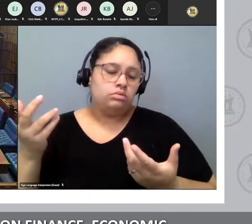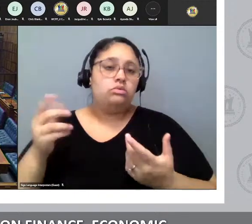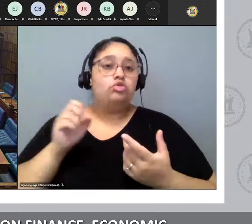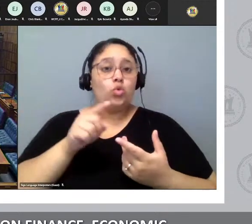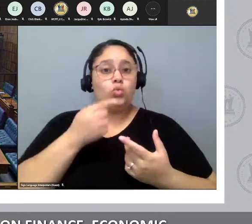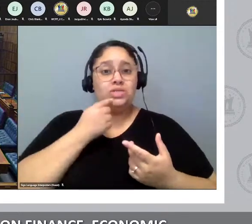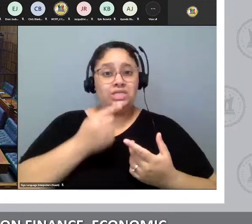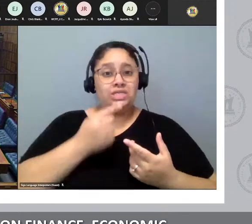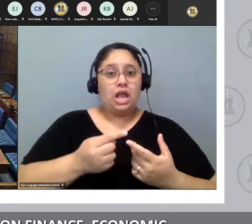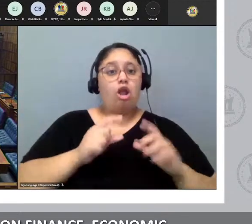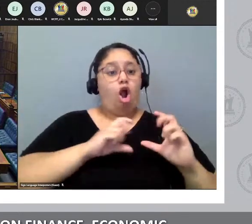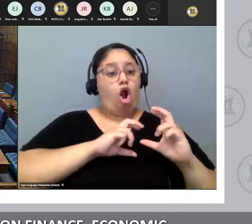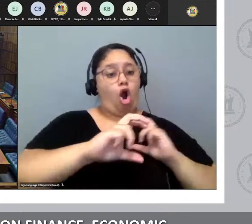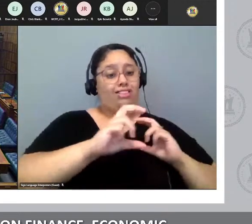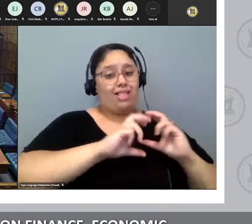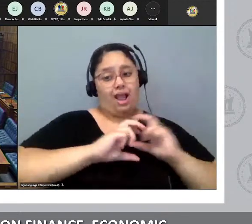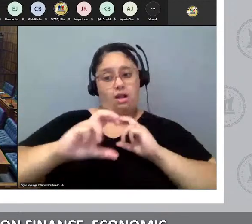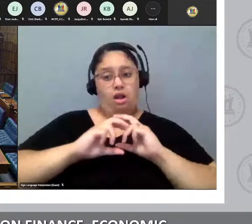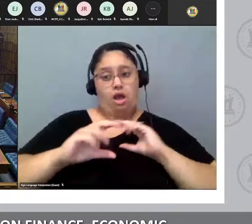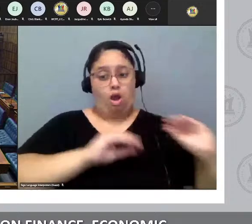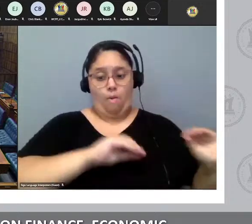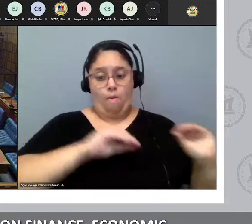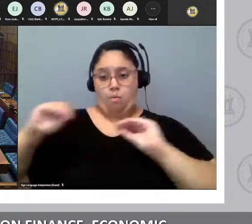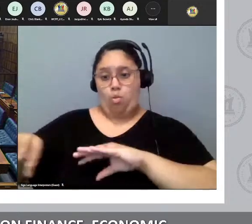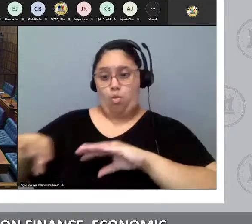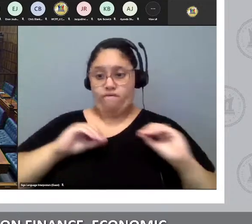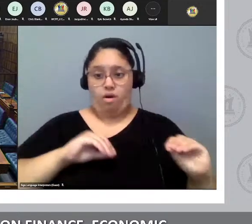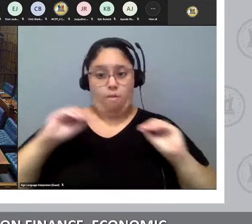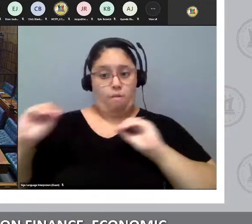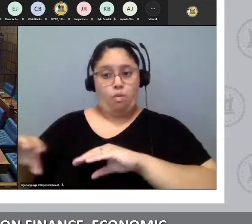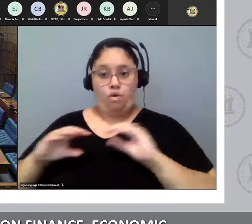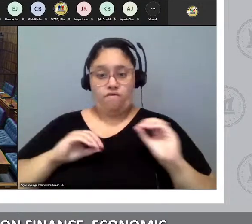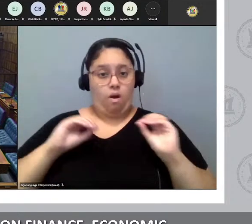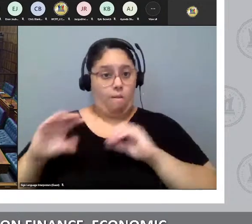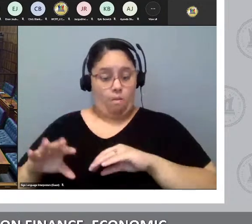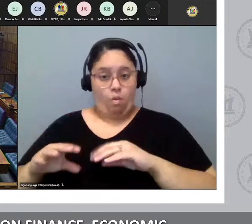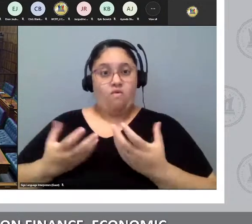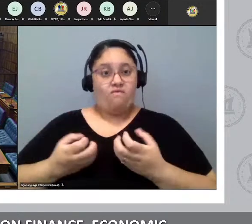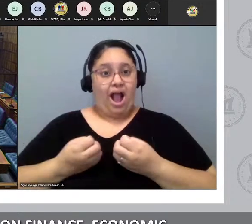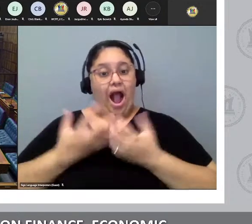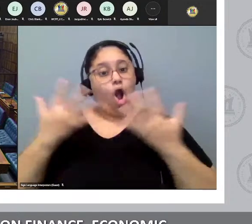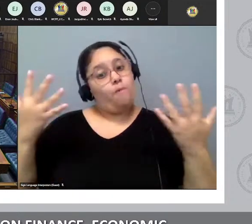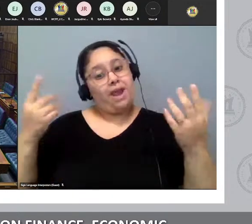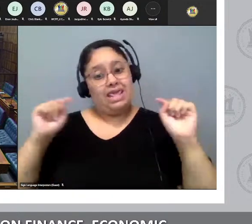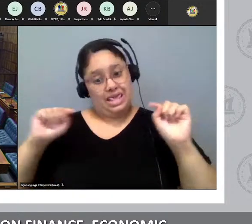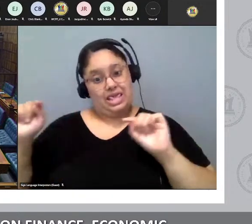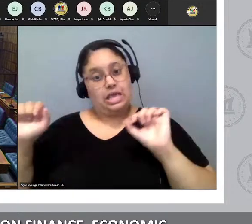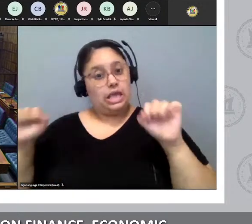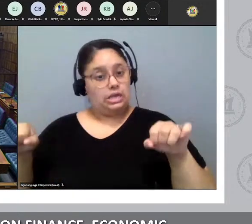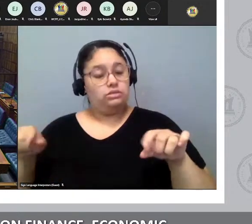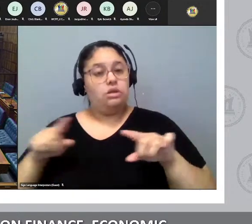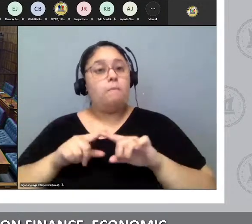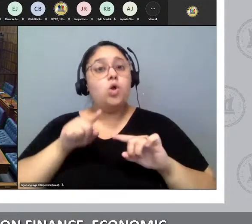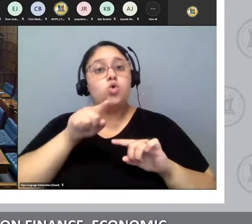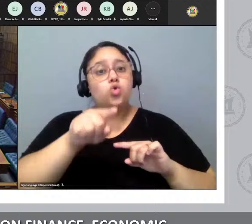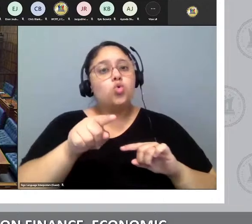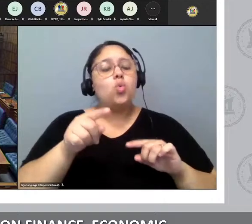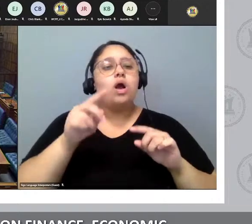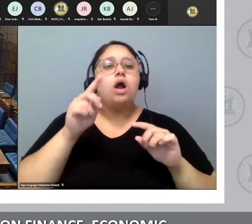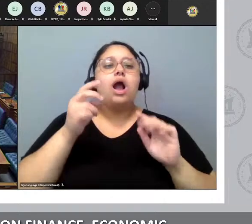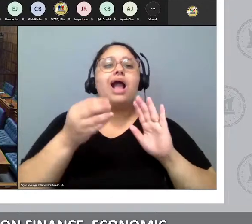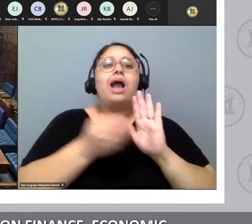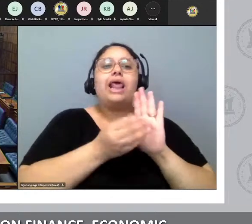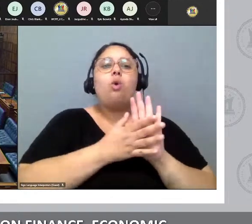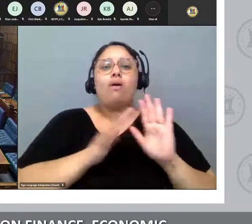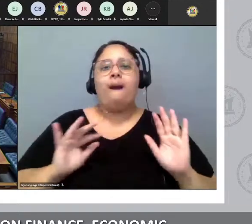so many containers is a movement uh uh measured as a container being put onto a